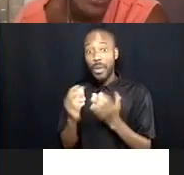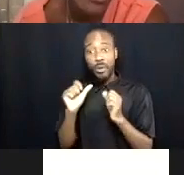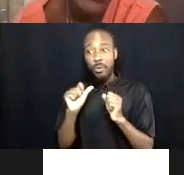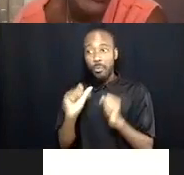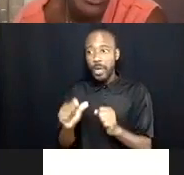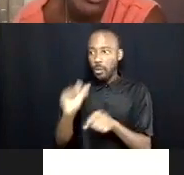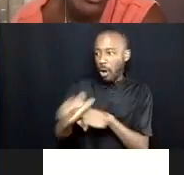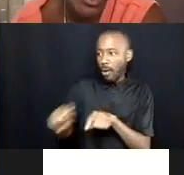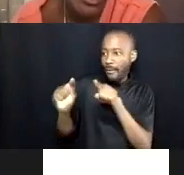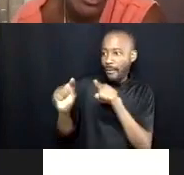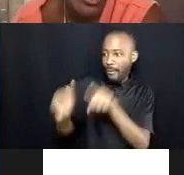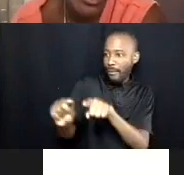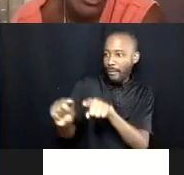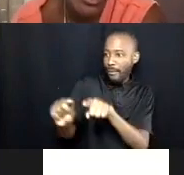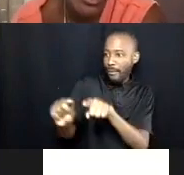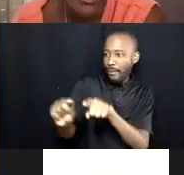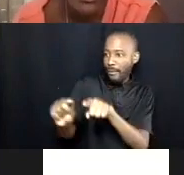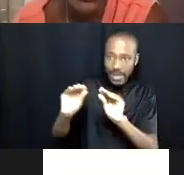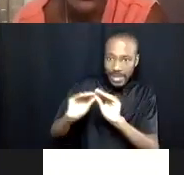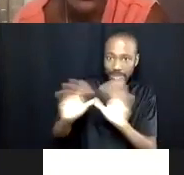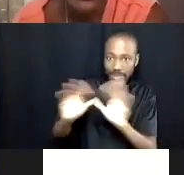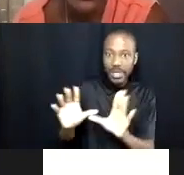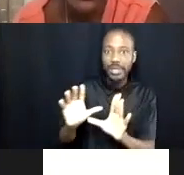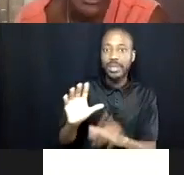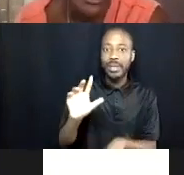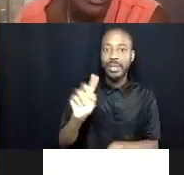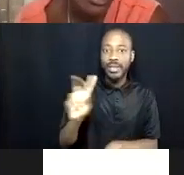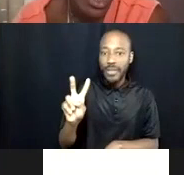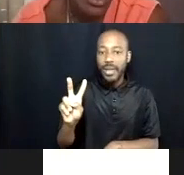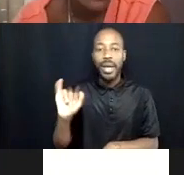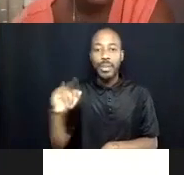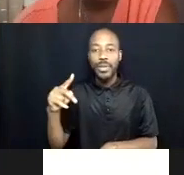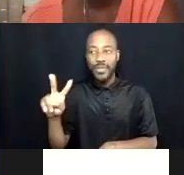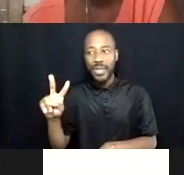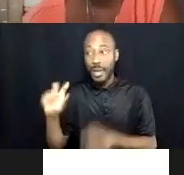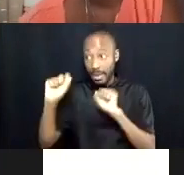explicit IPV work. And I think there's some connections there.